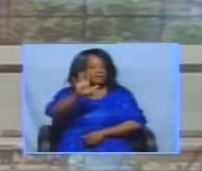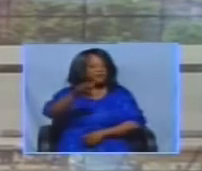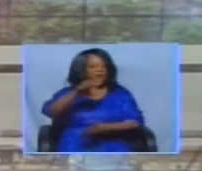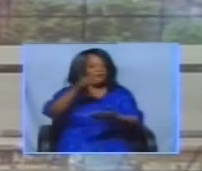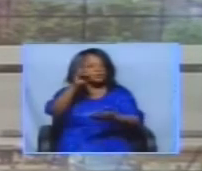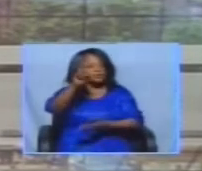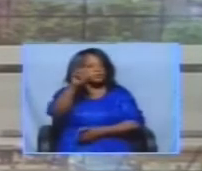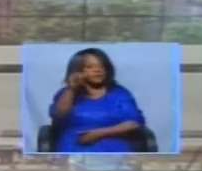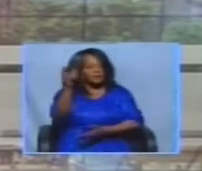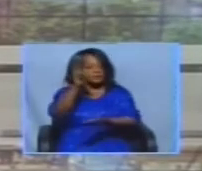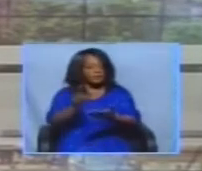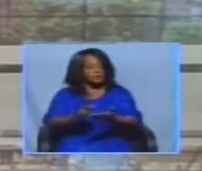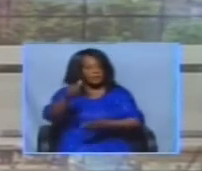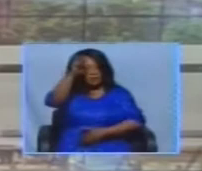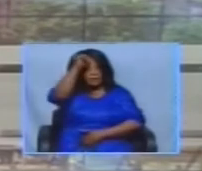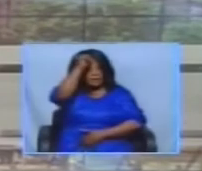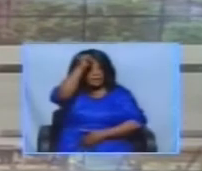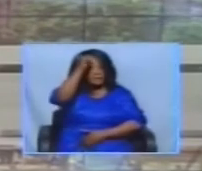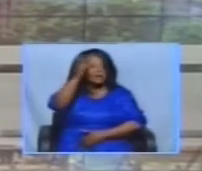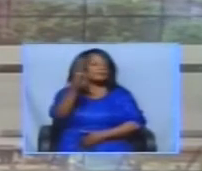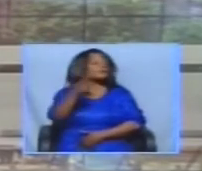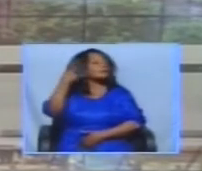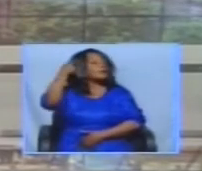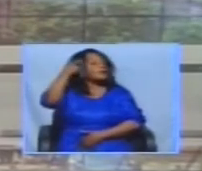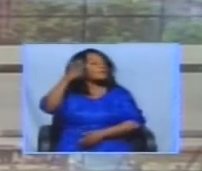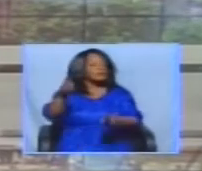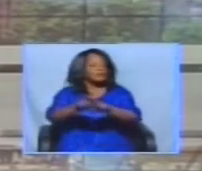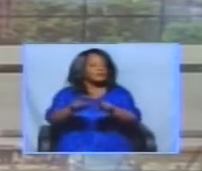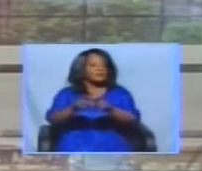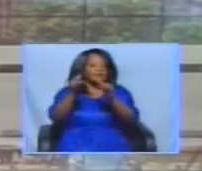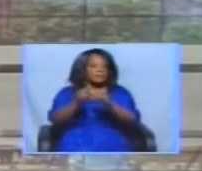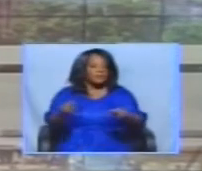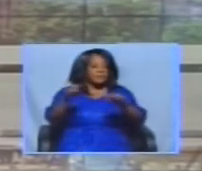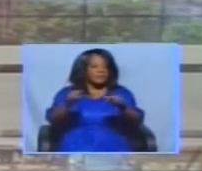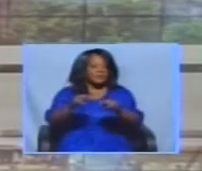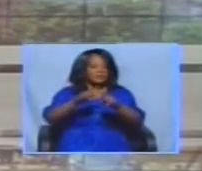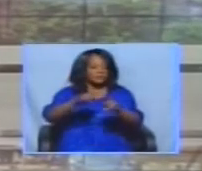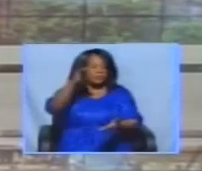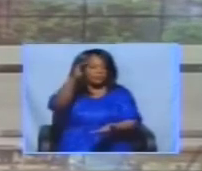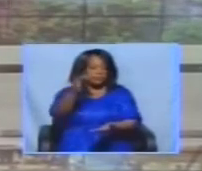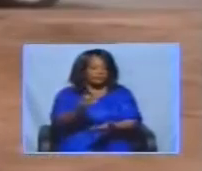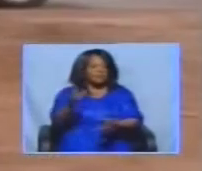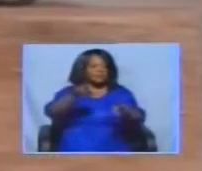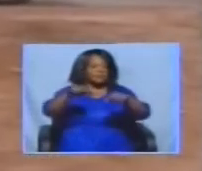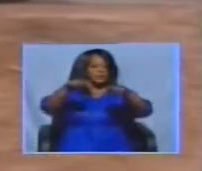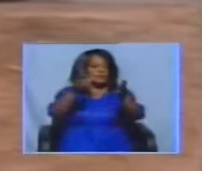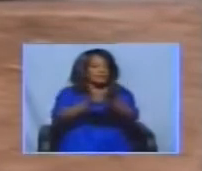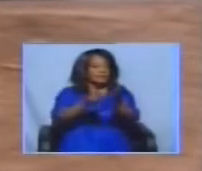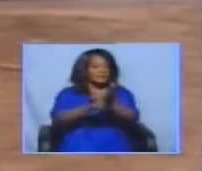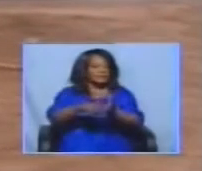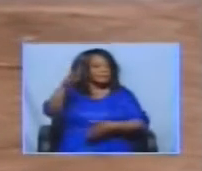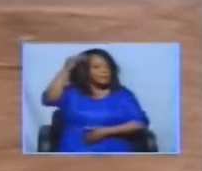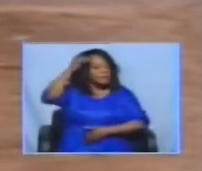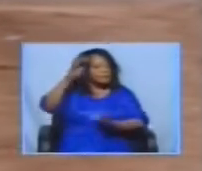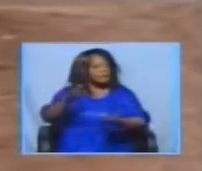$285 million by the Indian government will soon be implemented, meant to decongest Lusaka. And Minister of Local Government